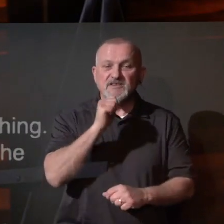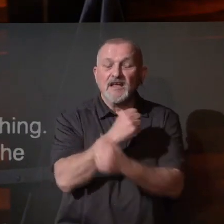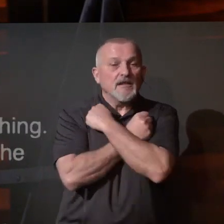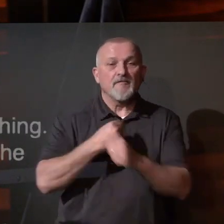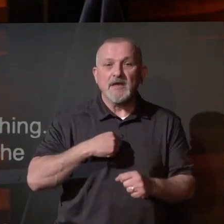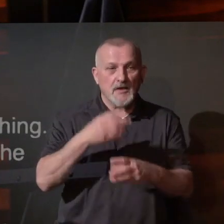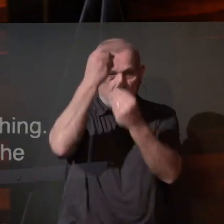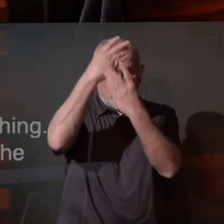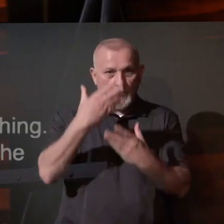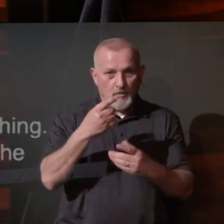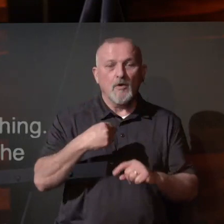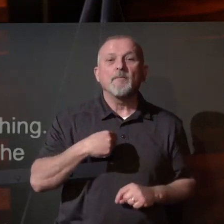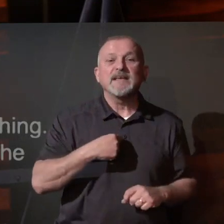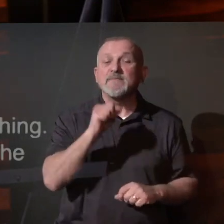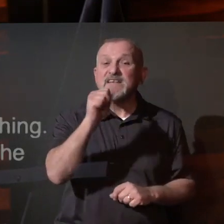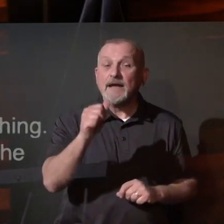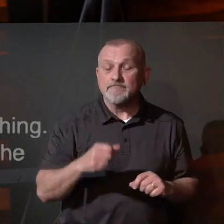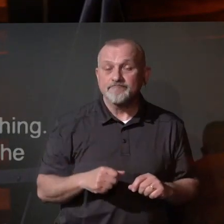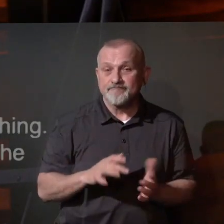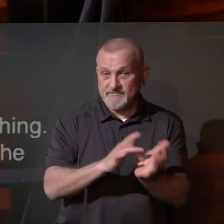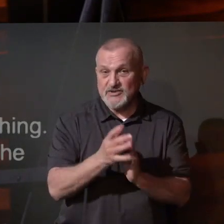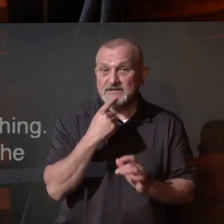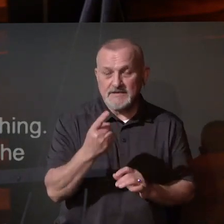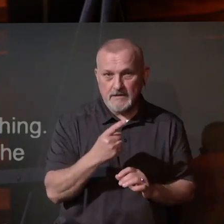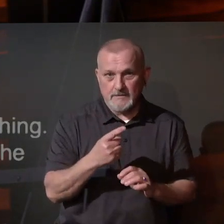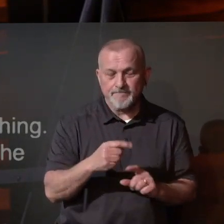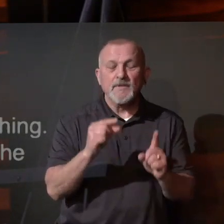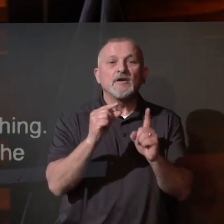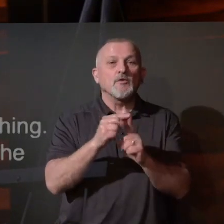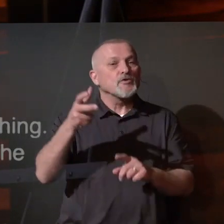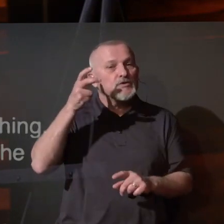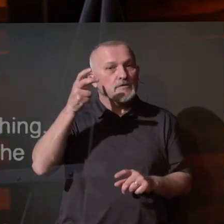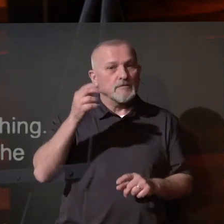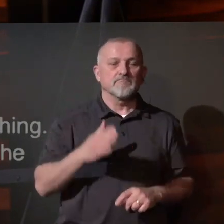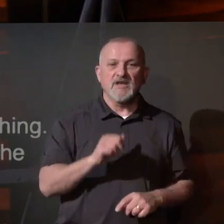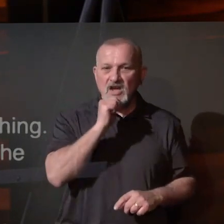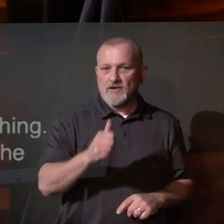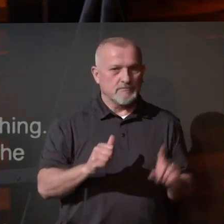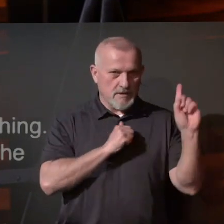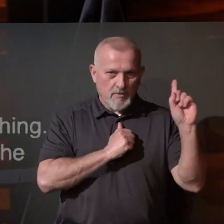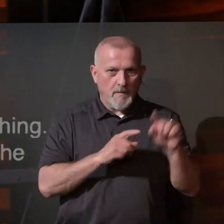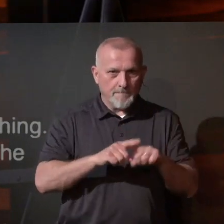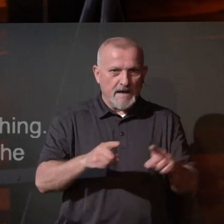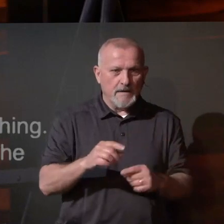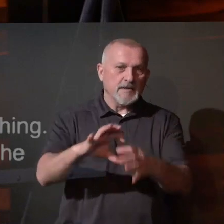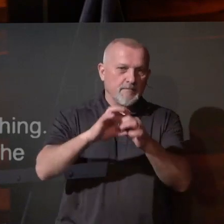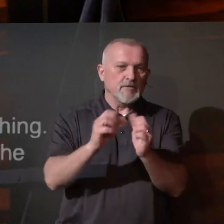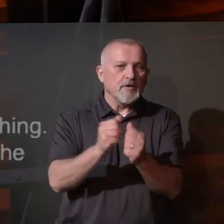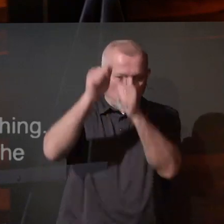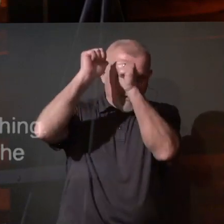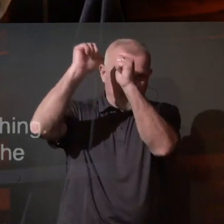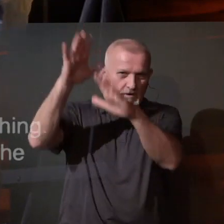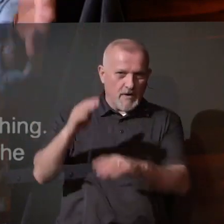Anyone who does not love me will not obey the command that I'm about to share. These words you hear are not my own. They belong to the Father who sent me. He is the one